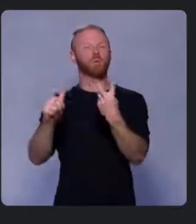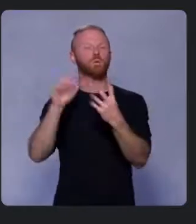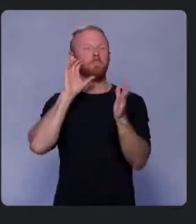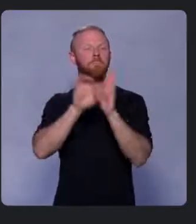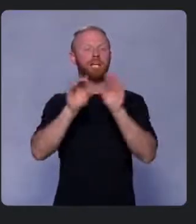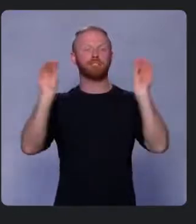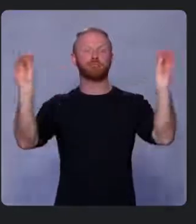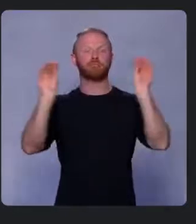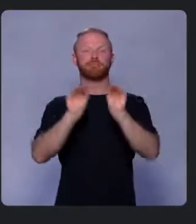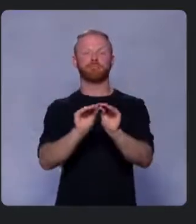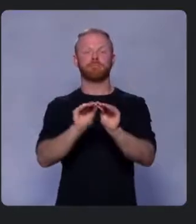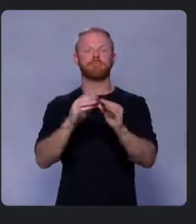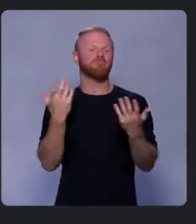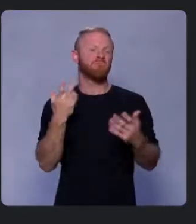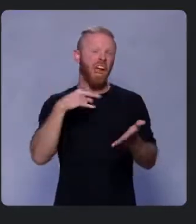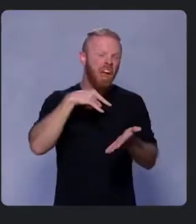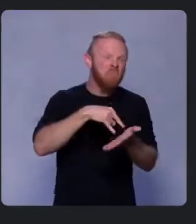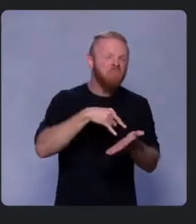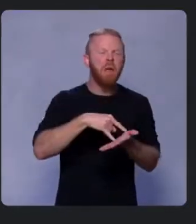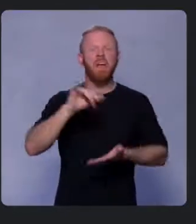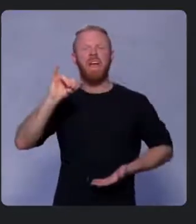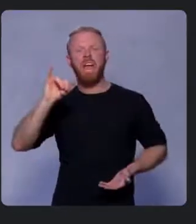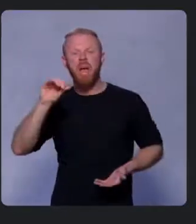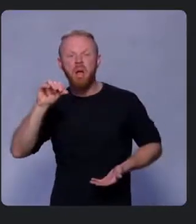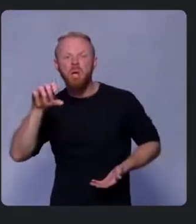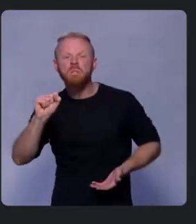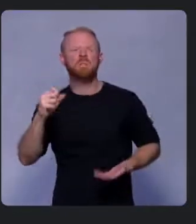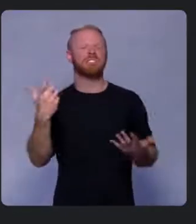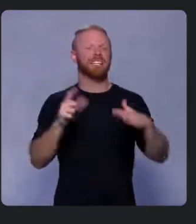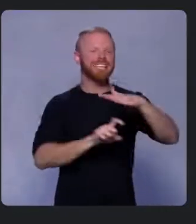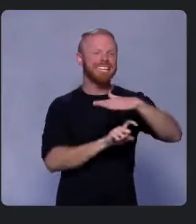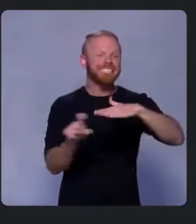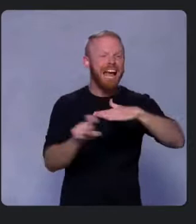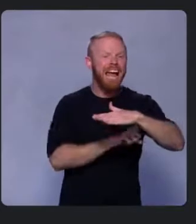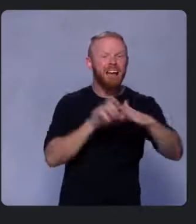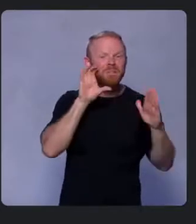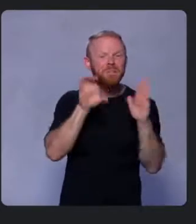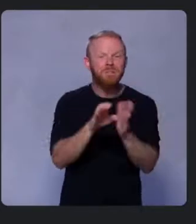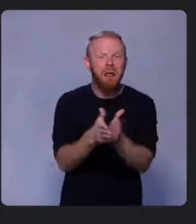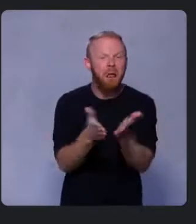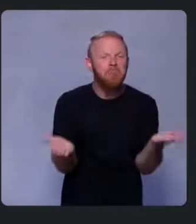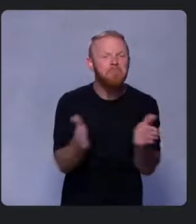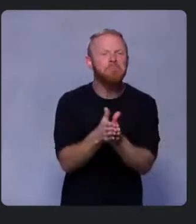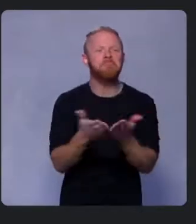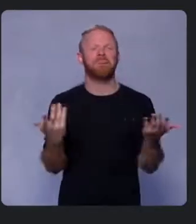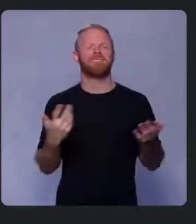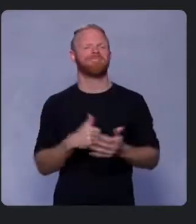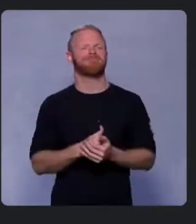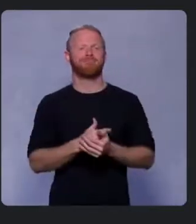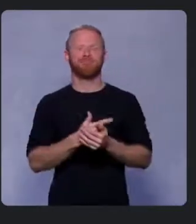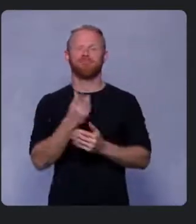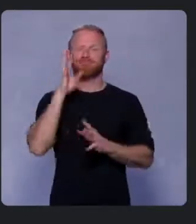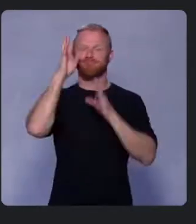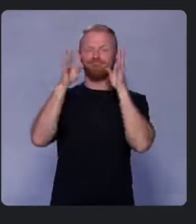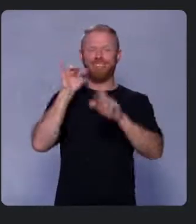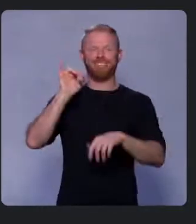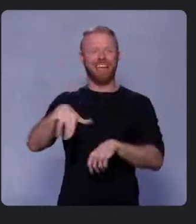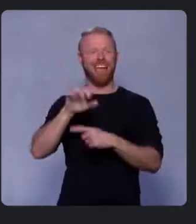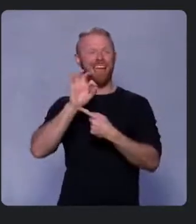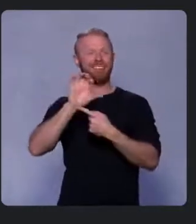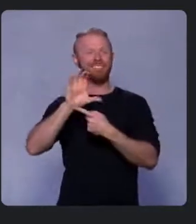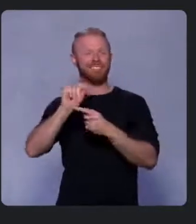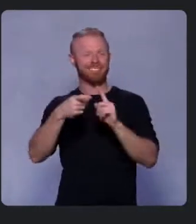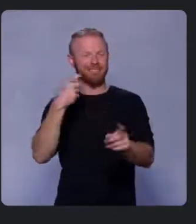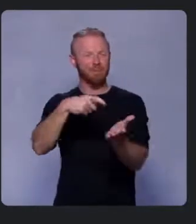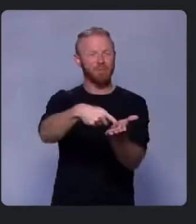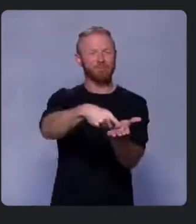were captured on Android, iOS, or scanned from a photo album. Creating this effect from scratch would take